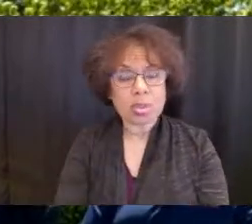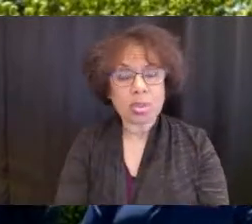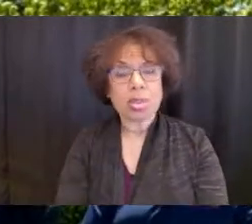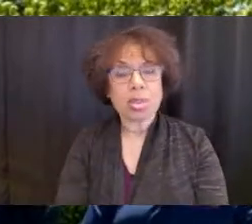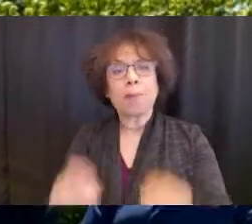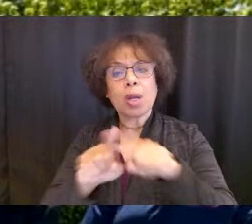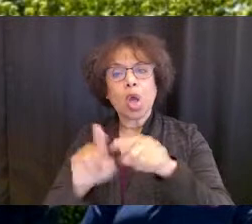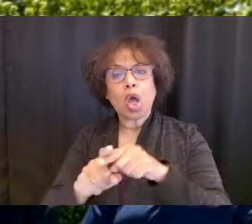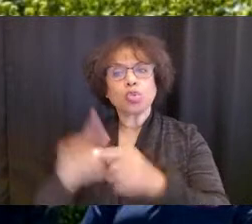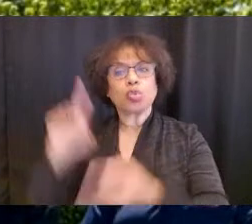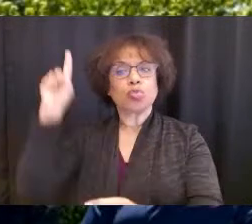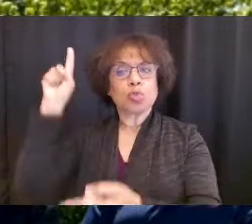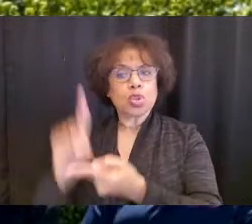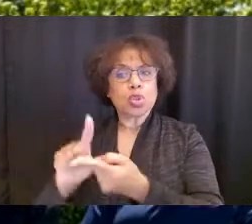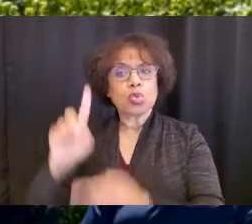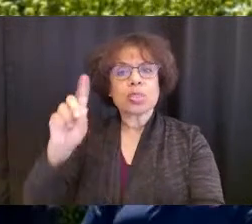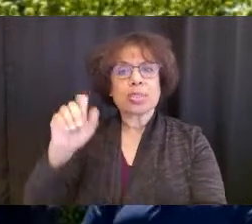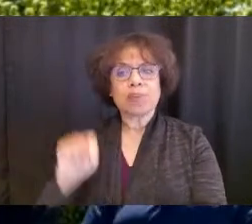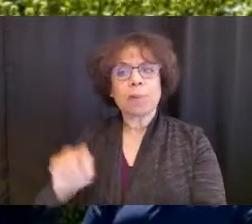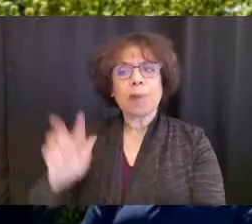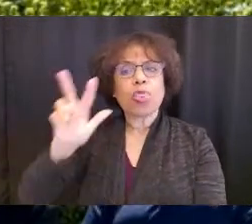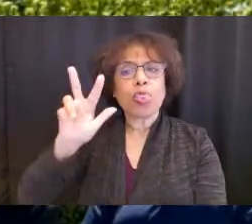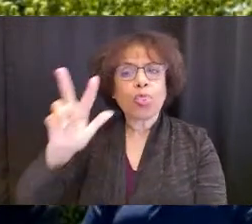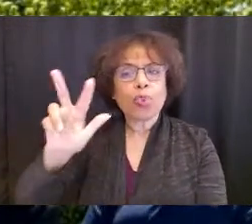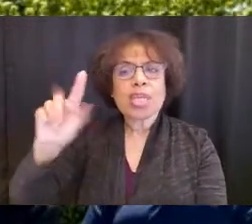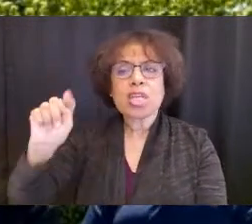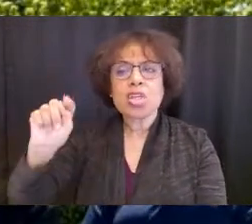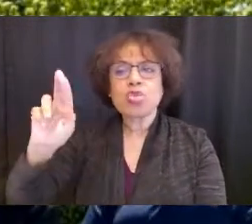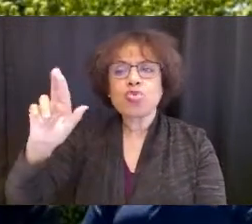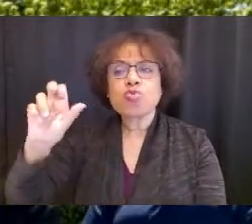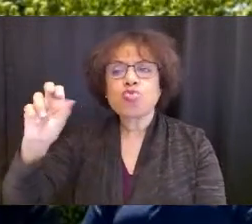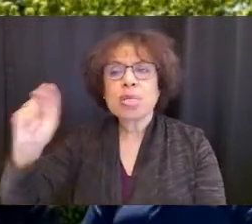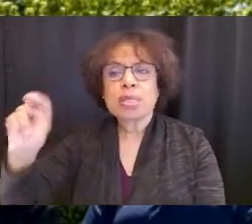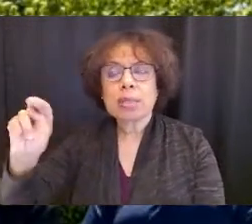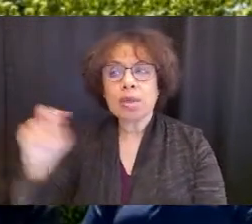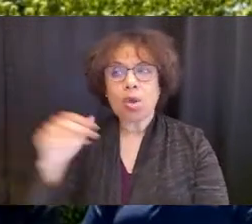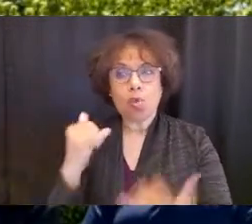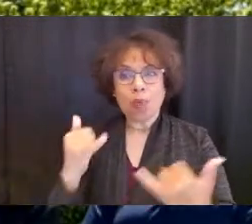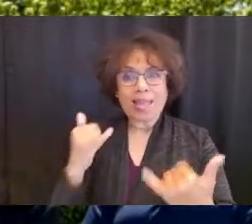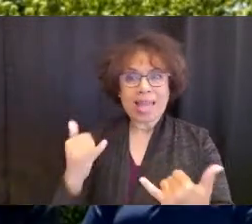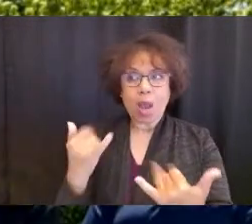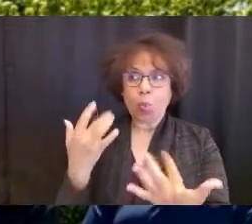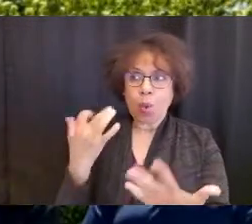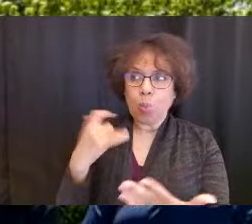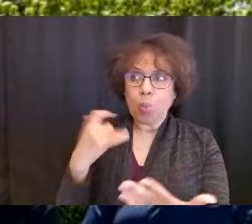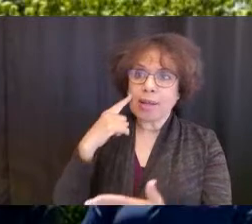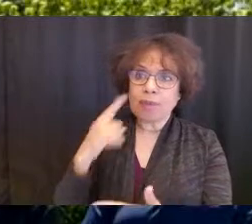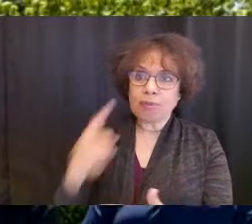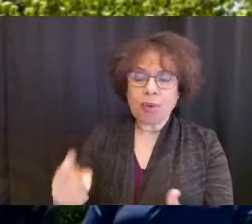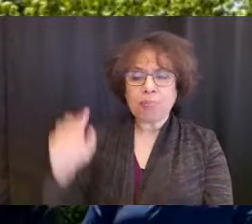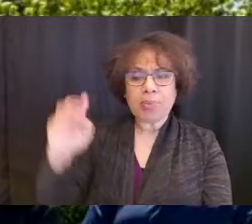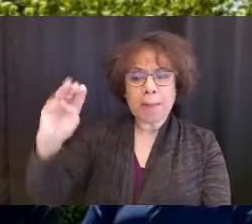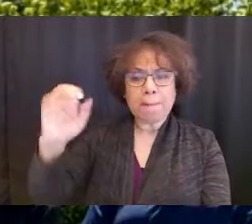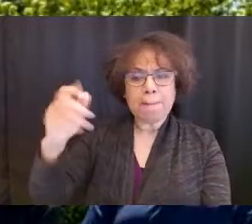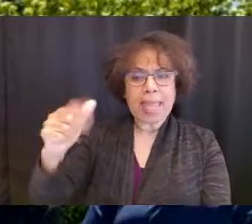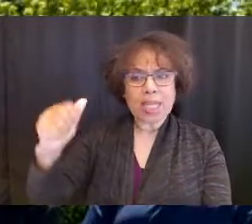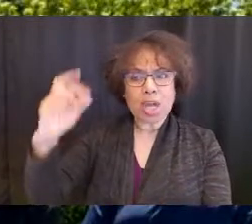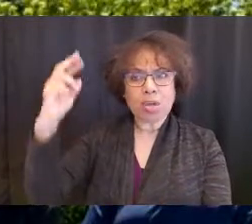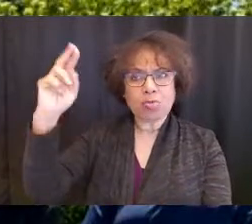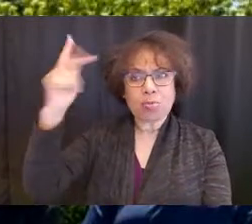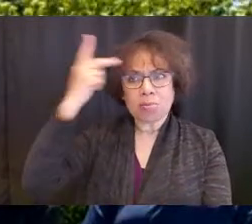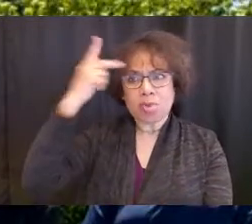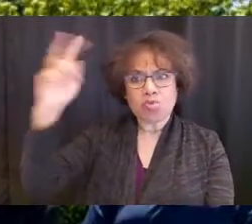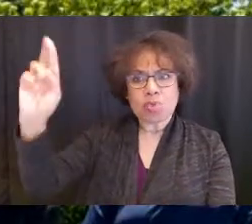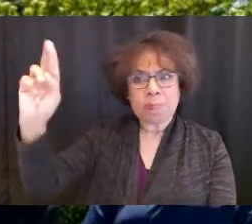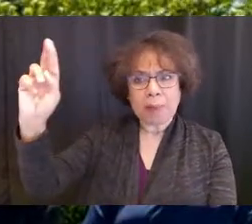the deficit by $3 trillion. We are still waiting from a budget from the MAGA Republicans. But what we